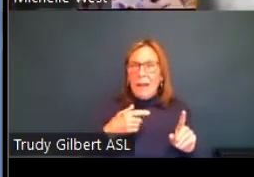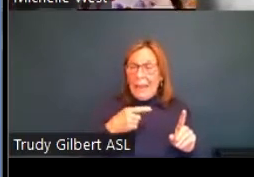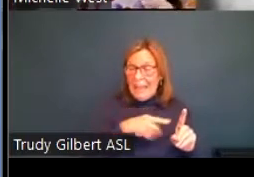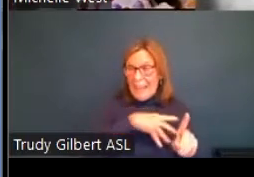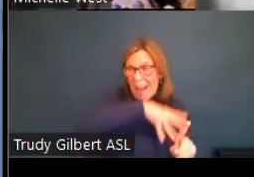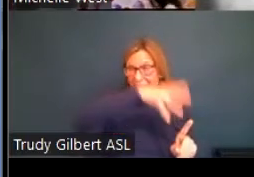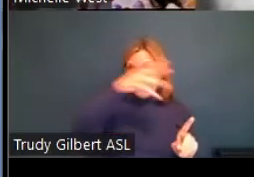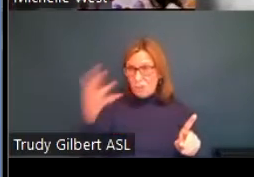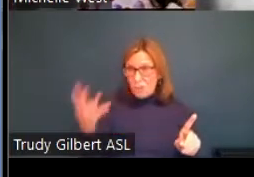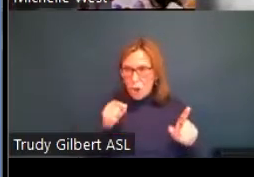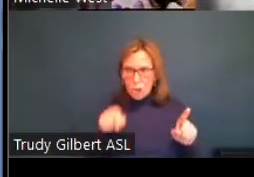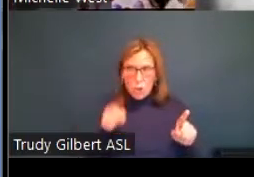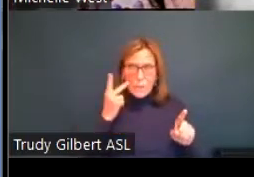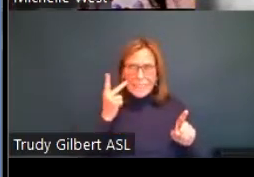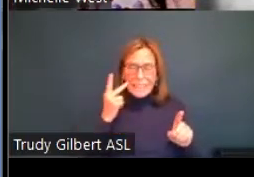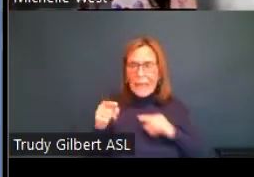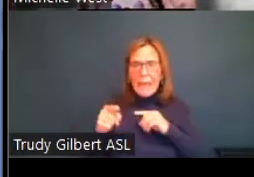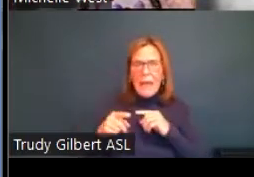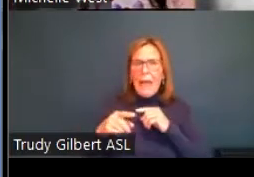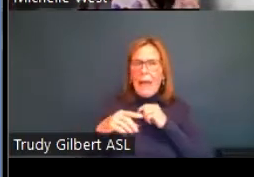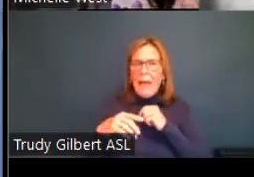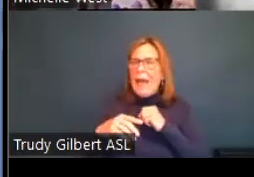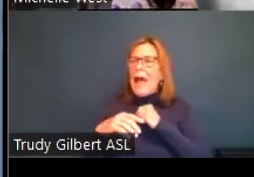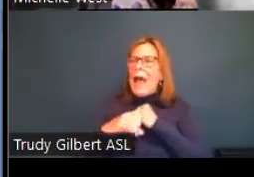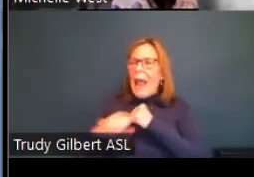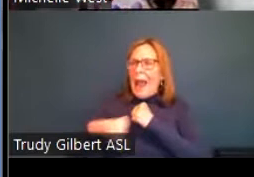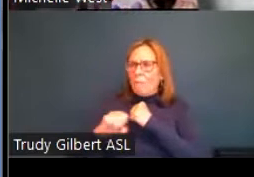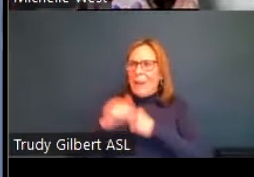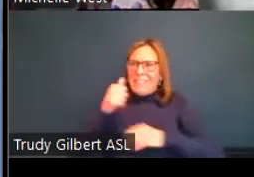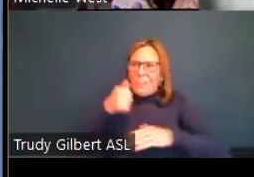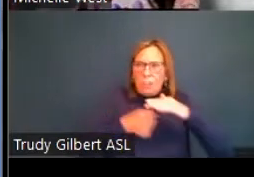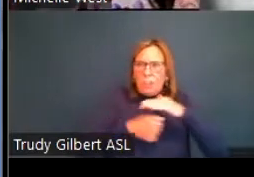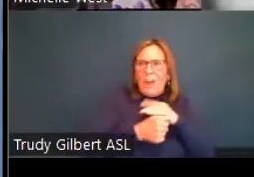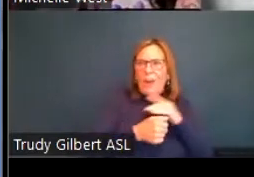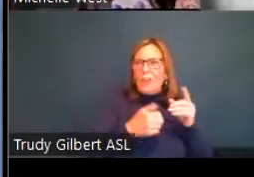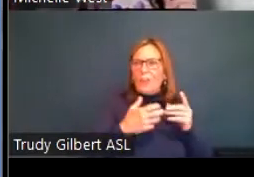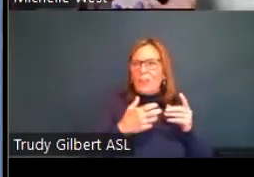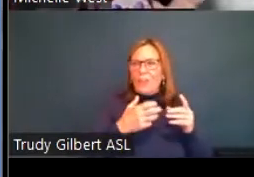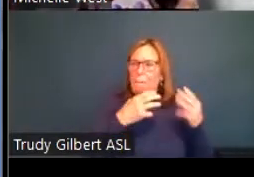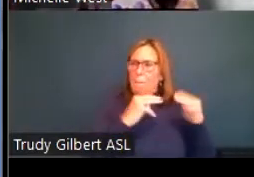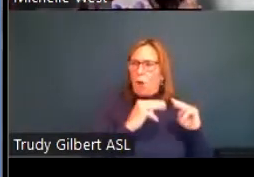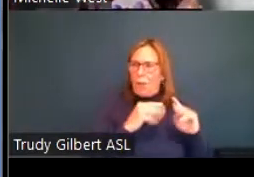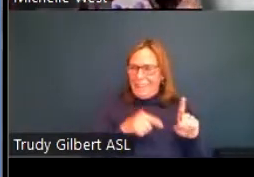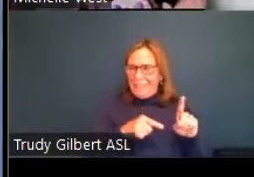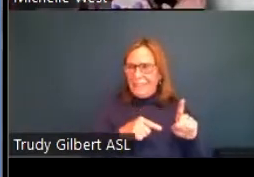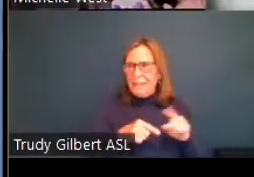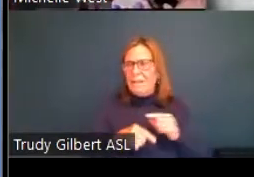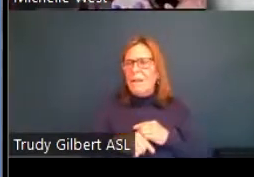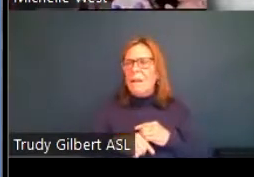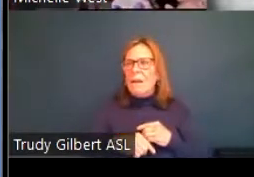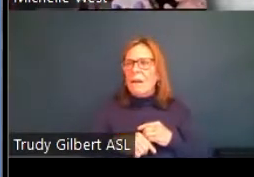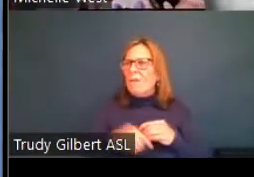that we're doing advertising, which is a sub area of marketing, but there are so many other things that you can